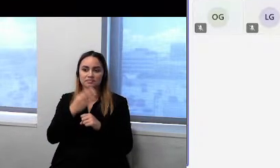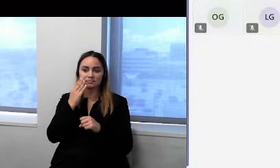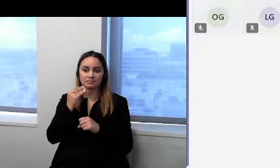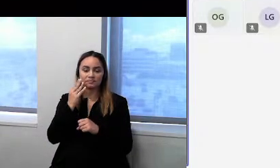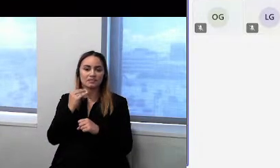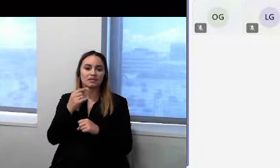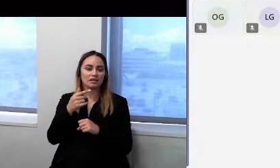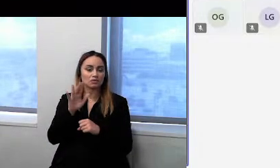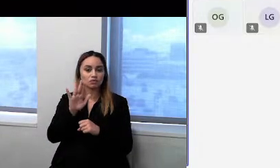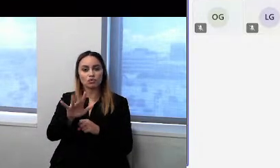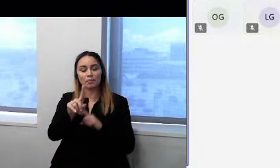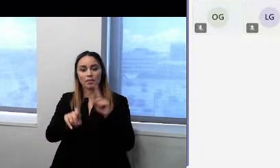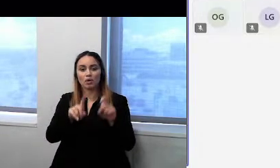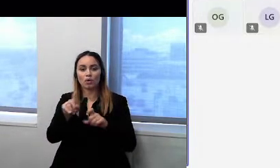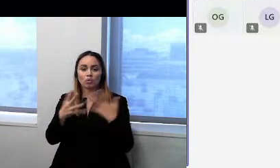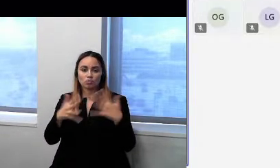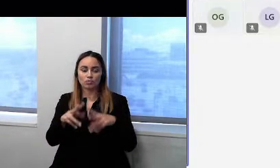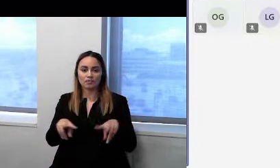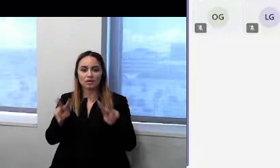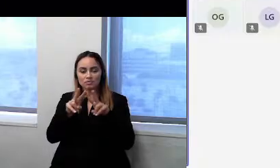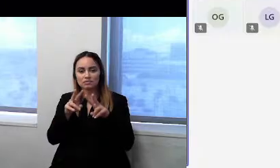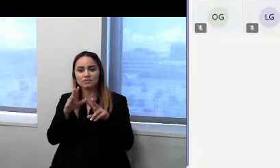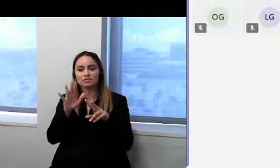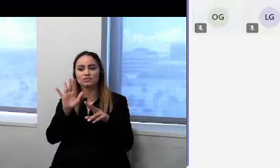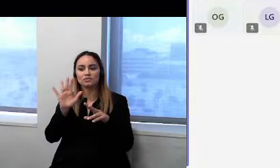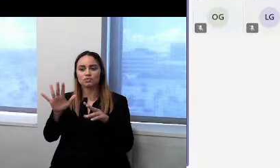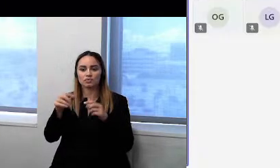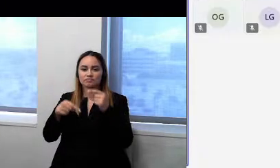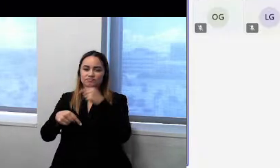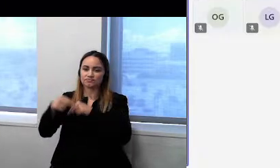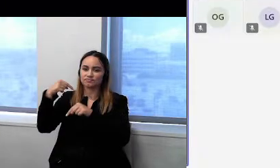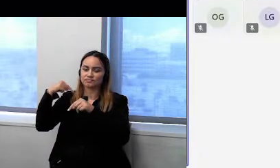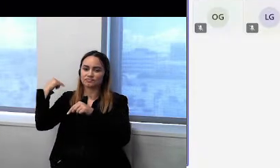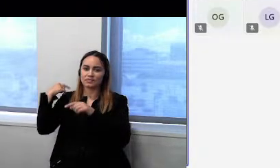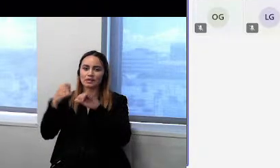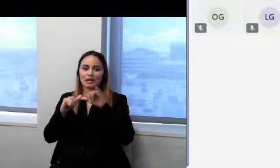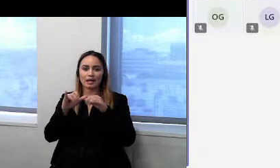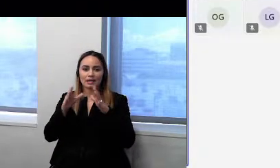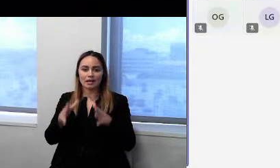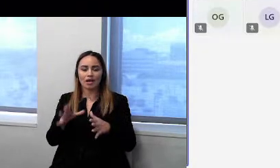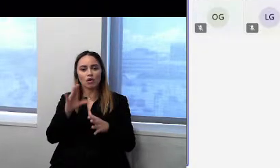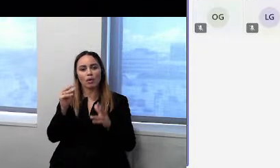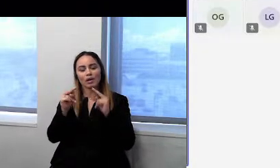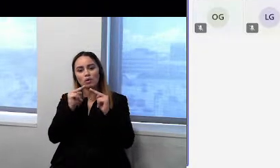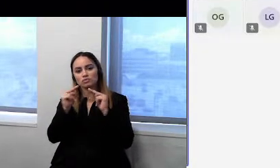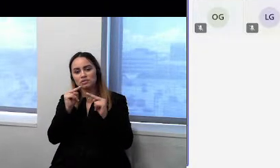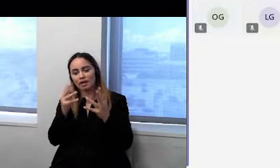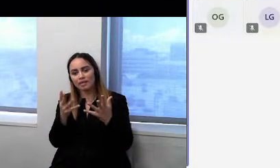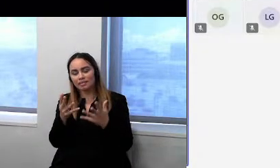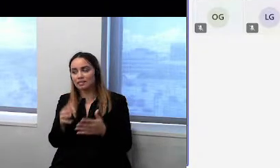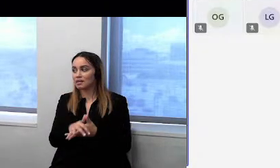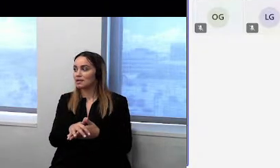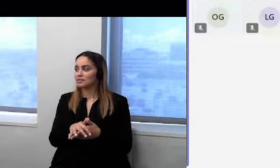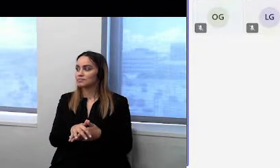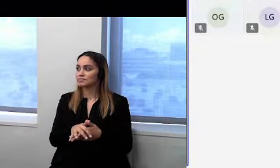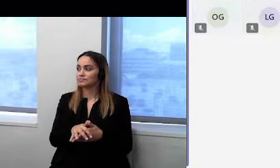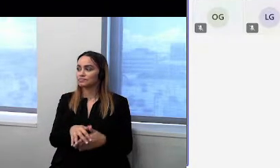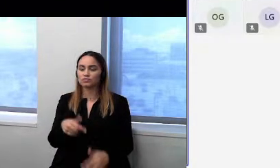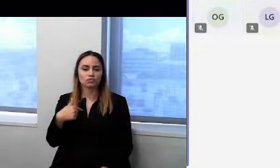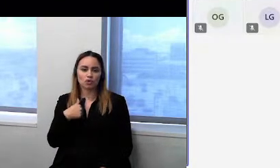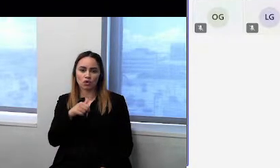useful, and your background as an engineer, as a business person. I'm sorry? I'm not an engineer. You could have fooled I me.